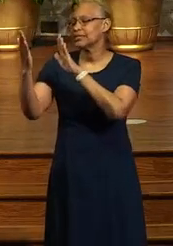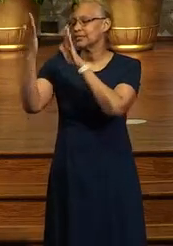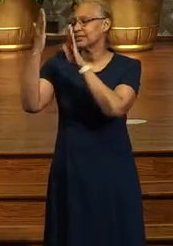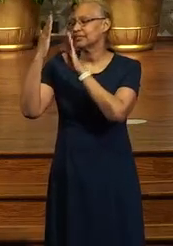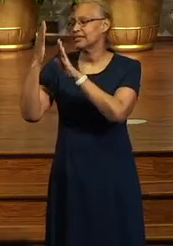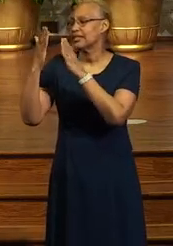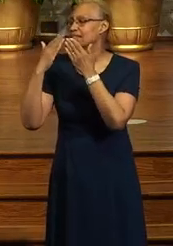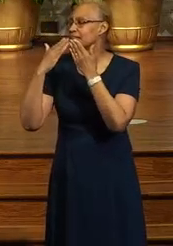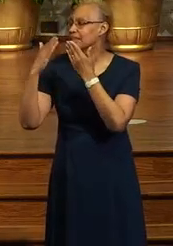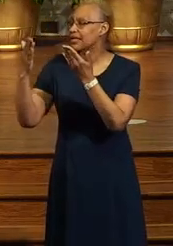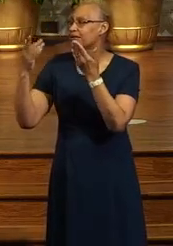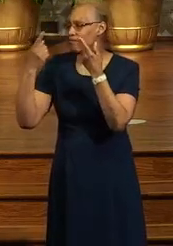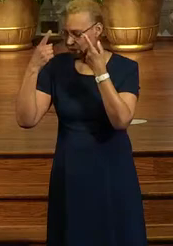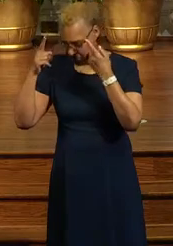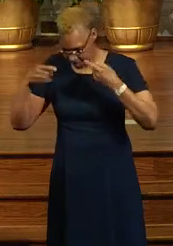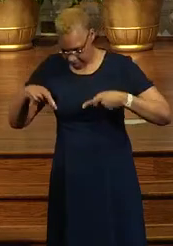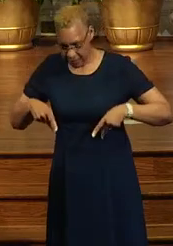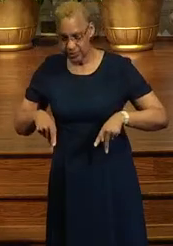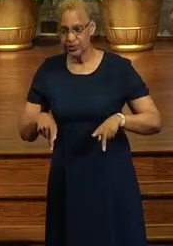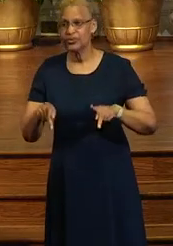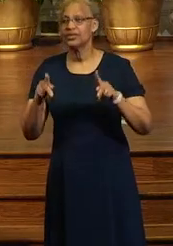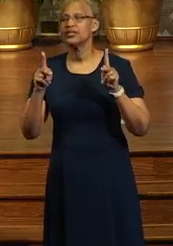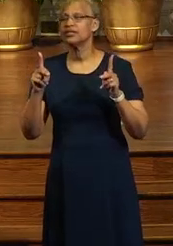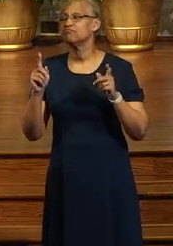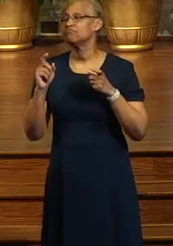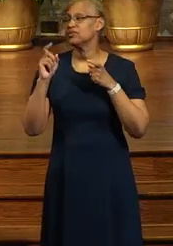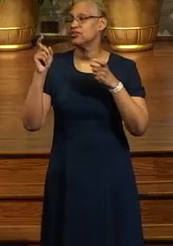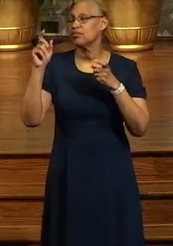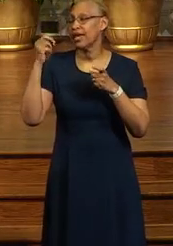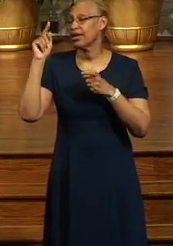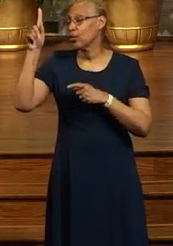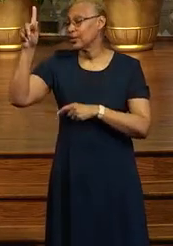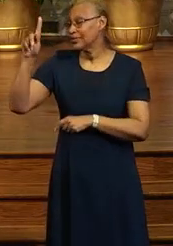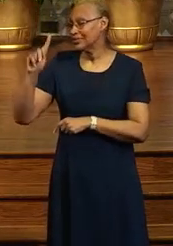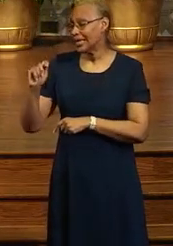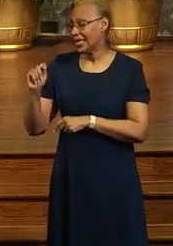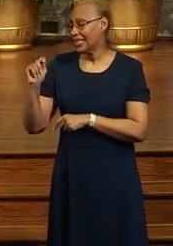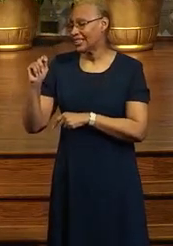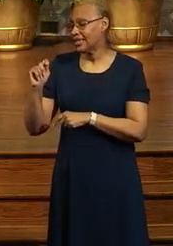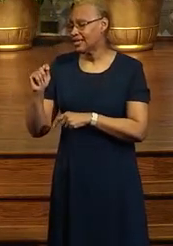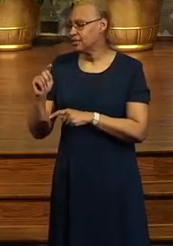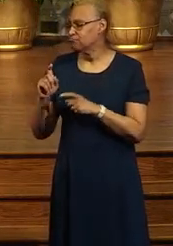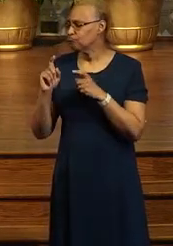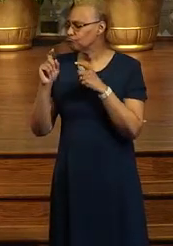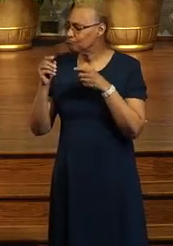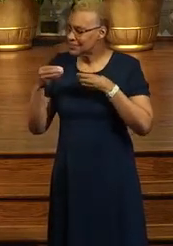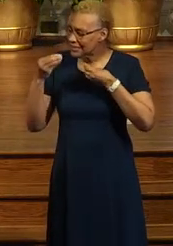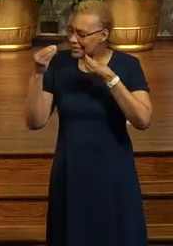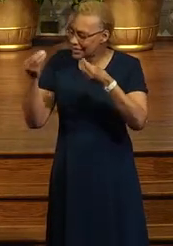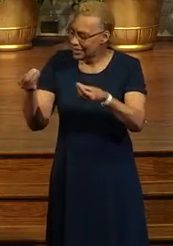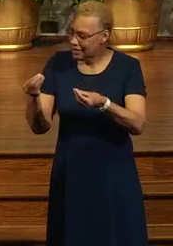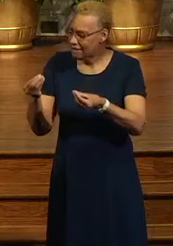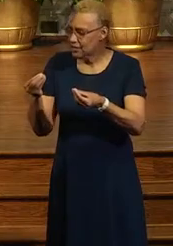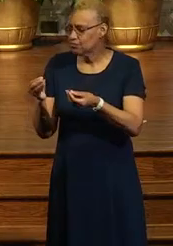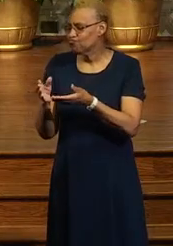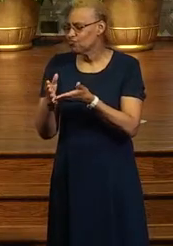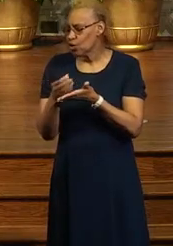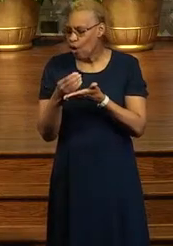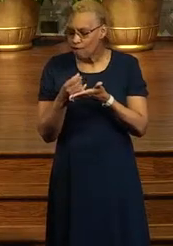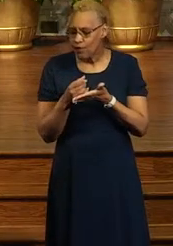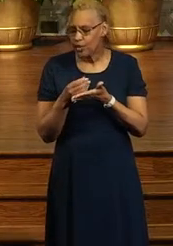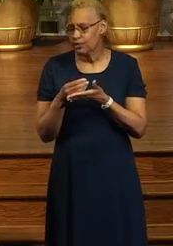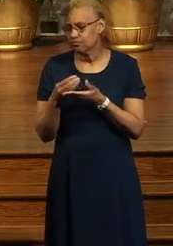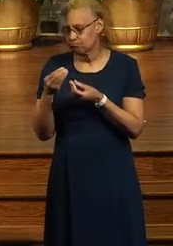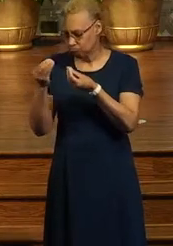this opportunity, Lord, to return your tithe and to give a liberal offering. We give it, Lord, today